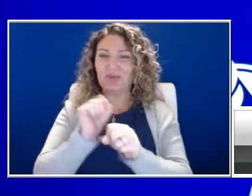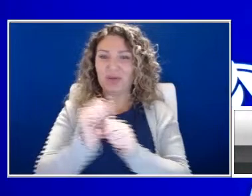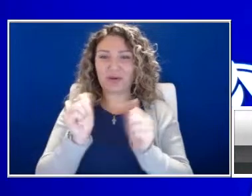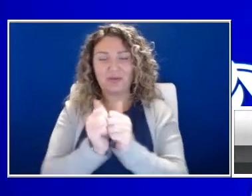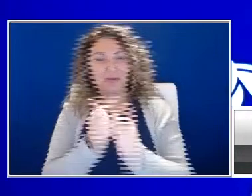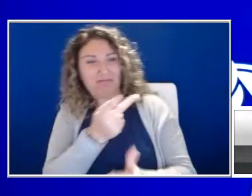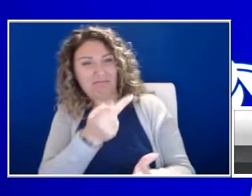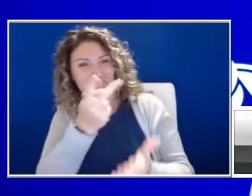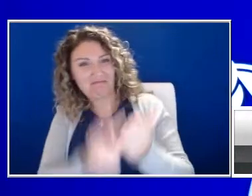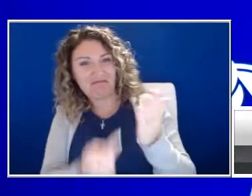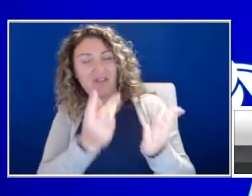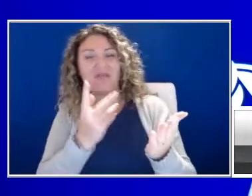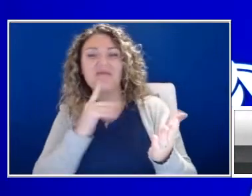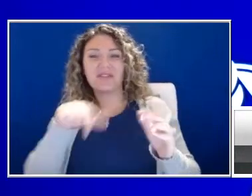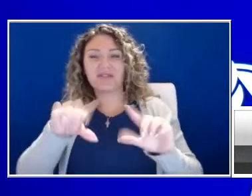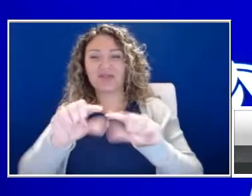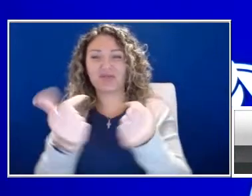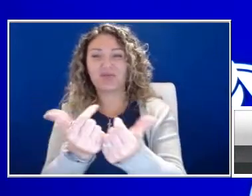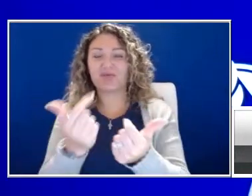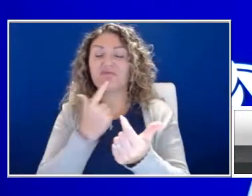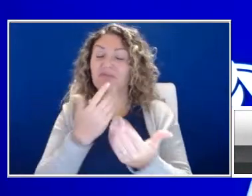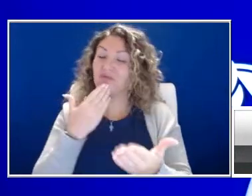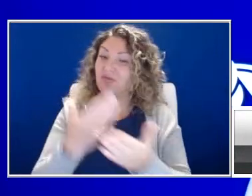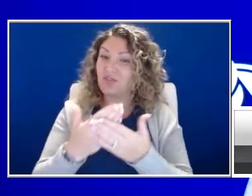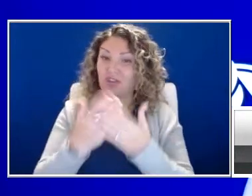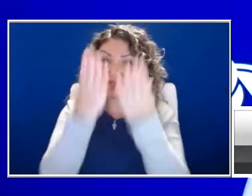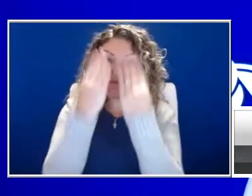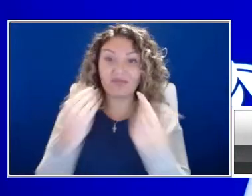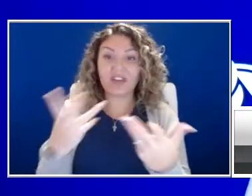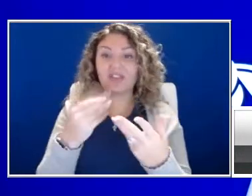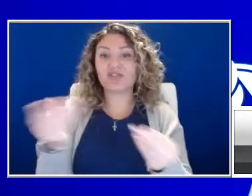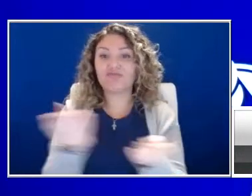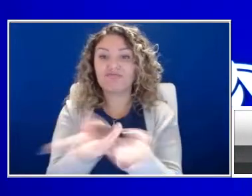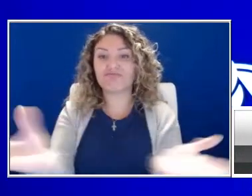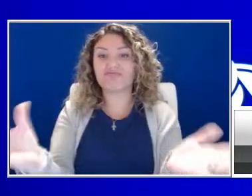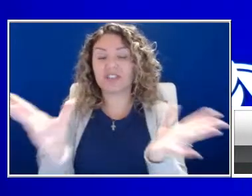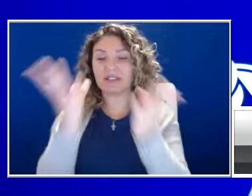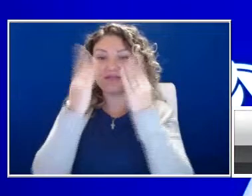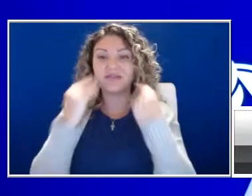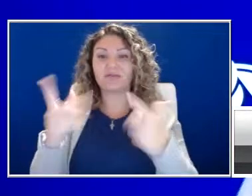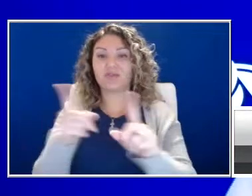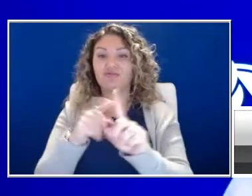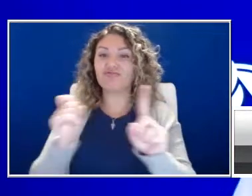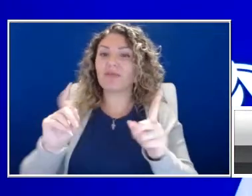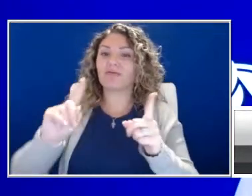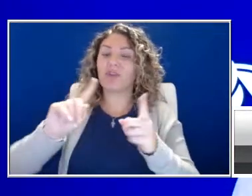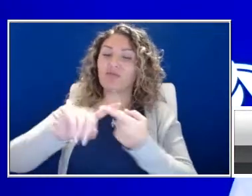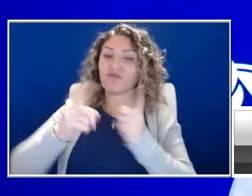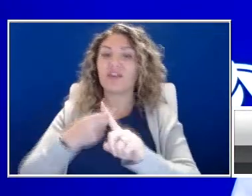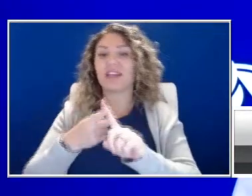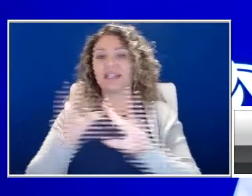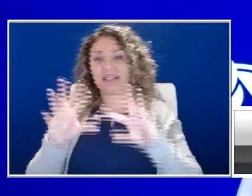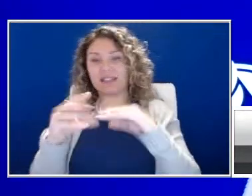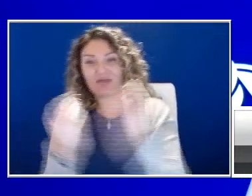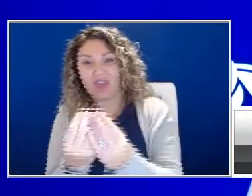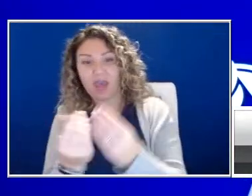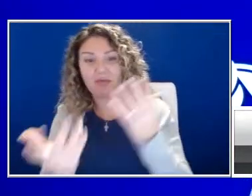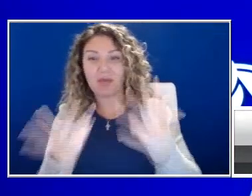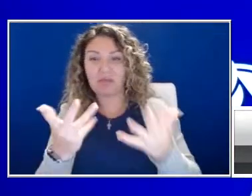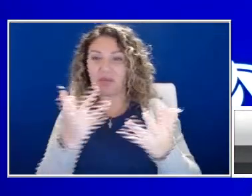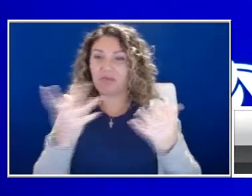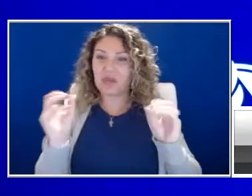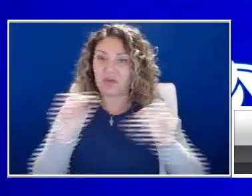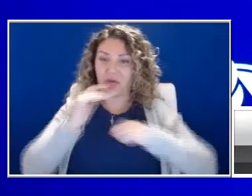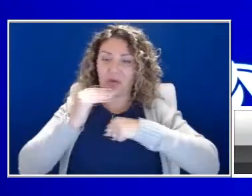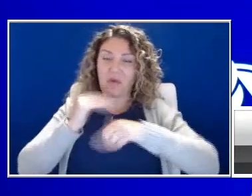So just definitely good information, and spread the information around to your friends and family, like we said, who may not have access to it where